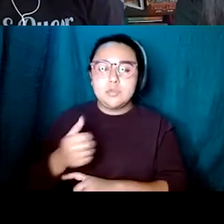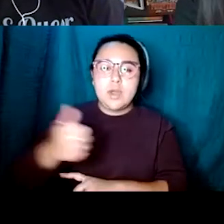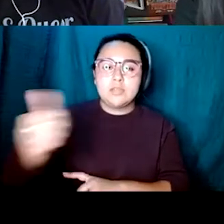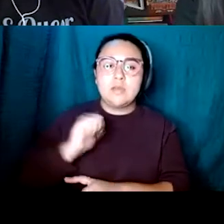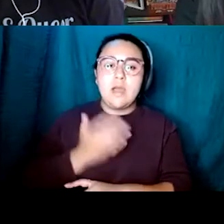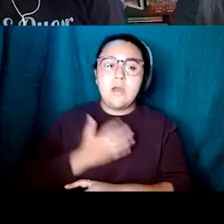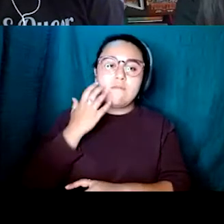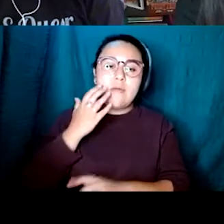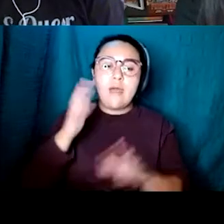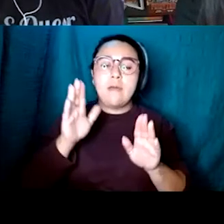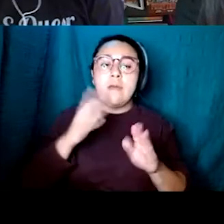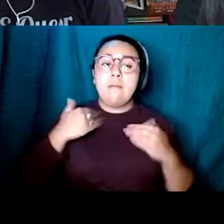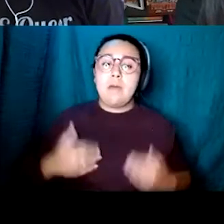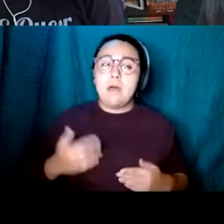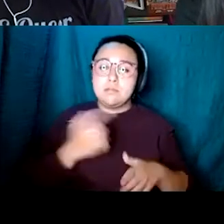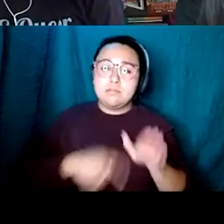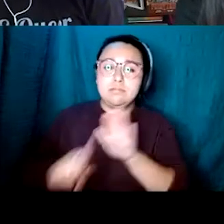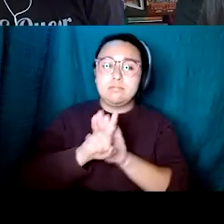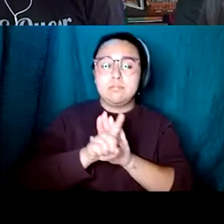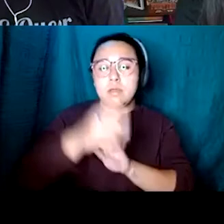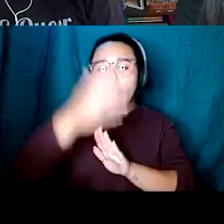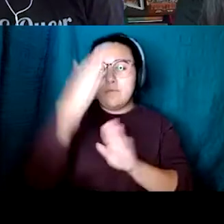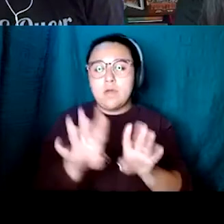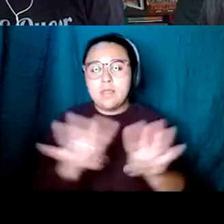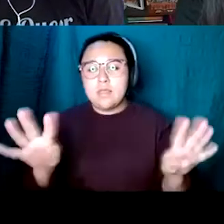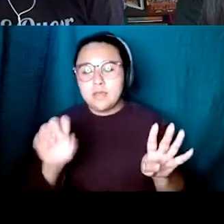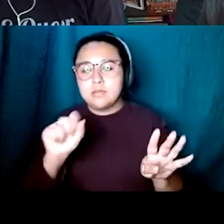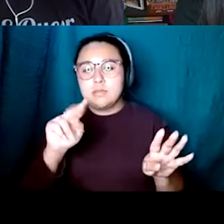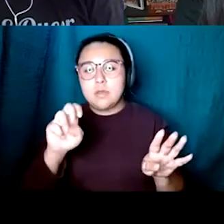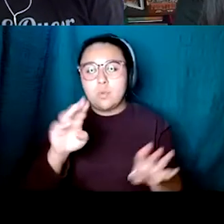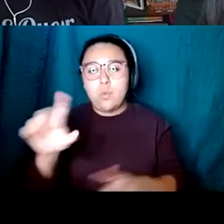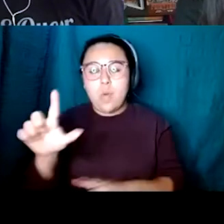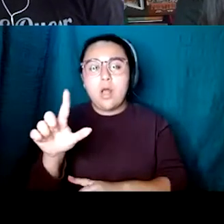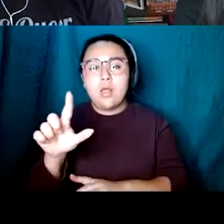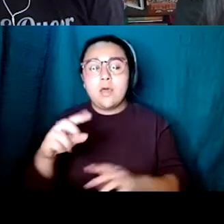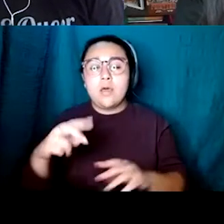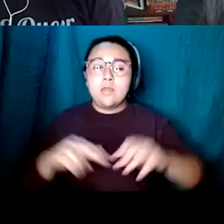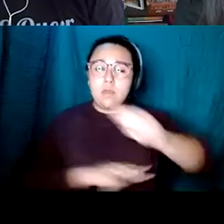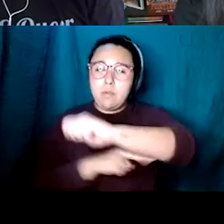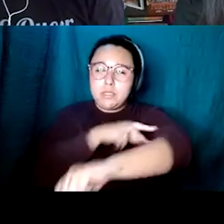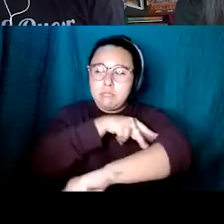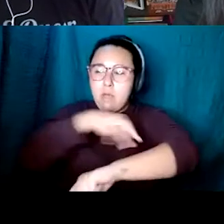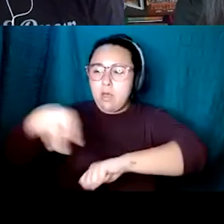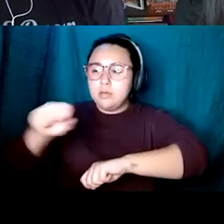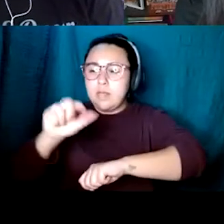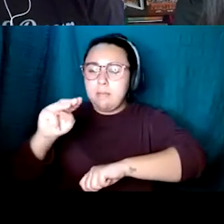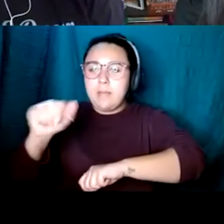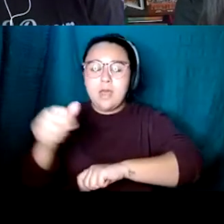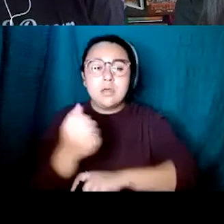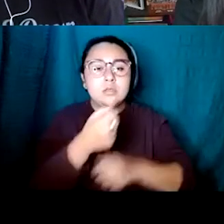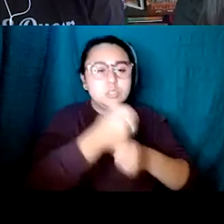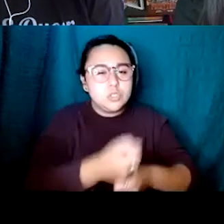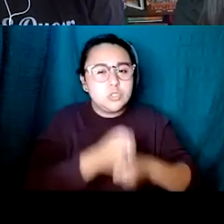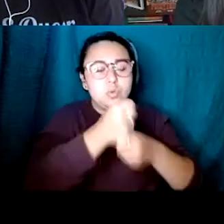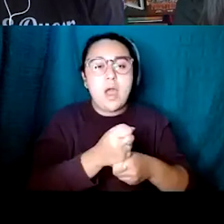the lines at Stonewall, crossed the bridge at Selma, went on strike in agricultural fields and in